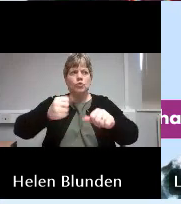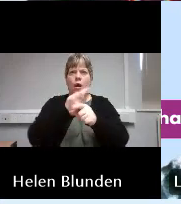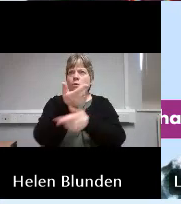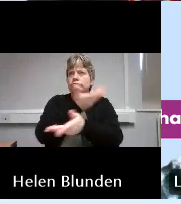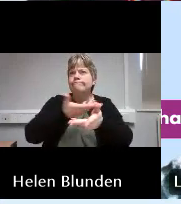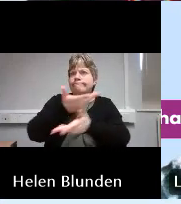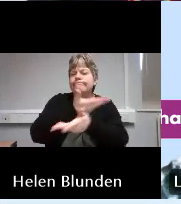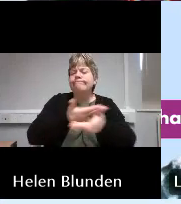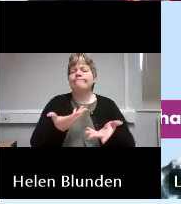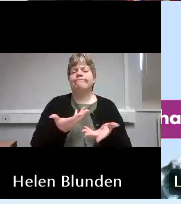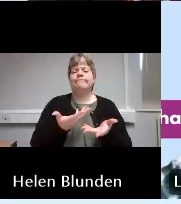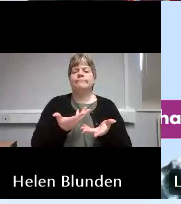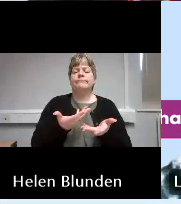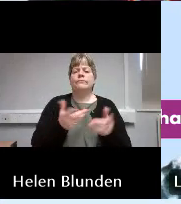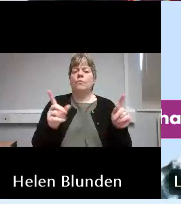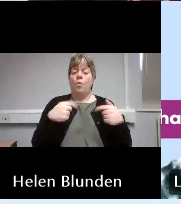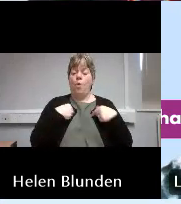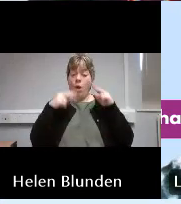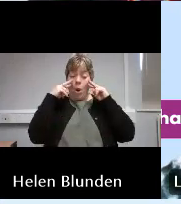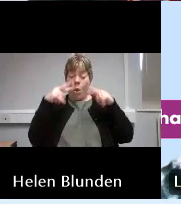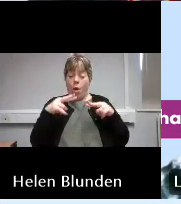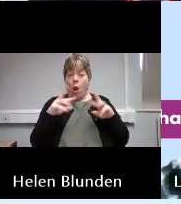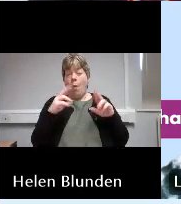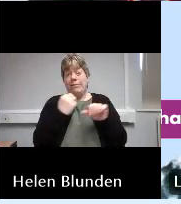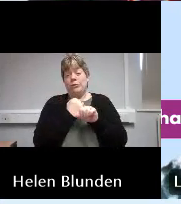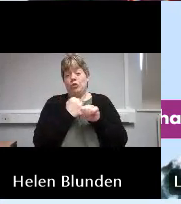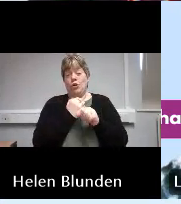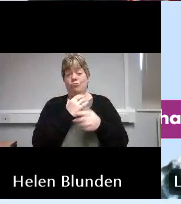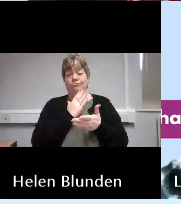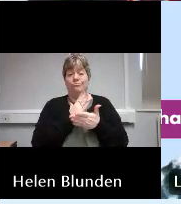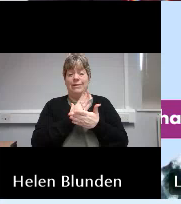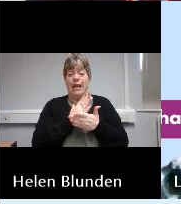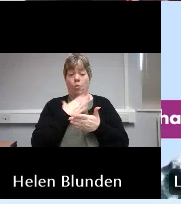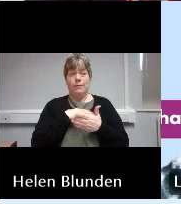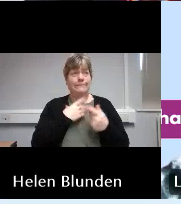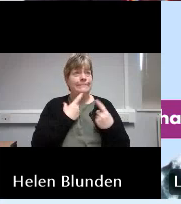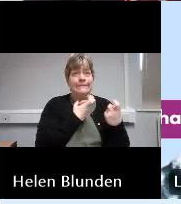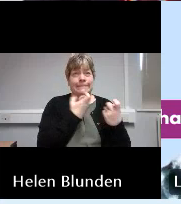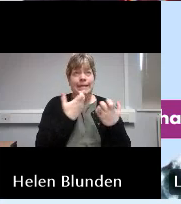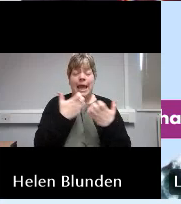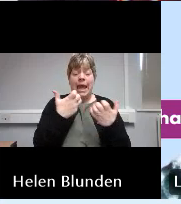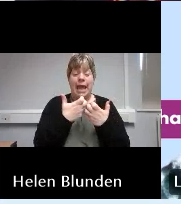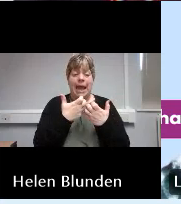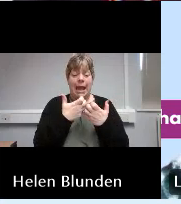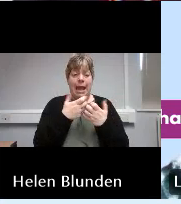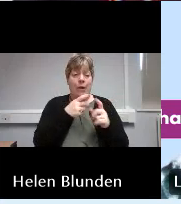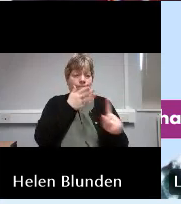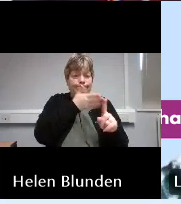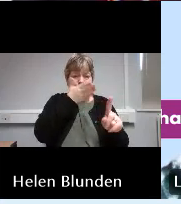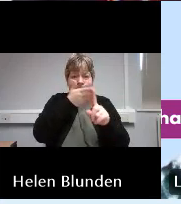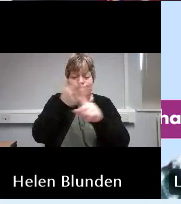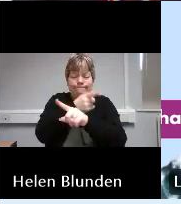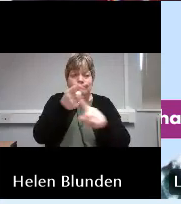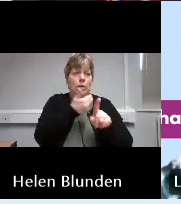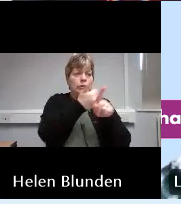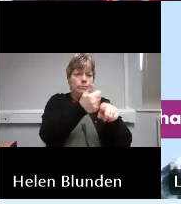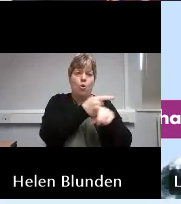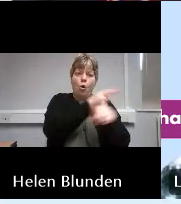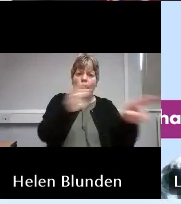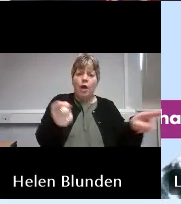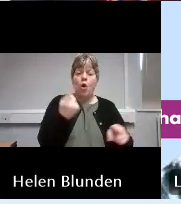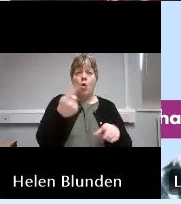And what we're looking to do is to really seek how we can better identify and support those young people who